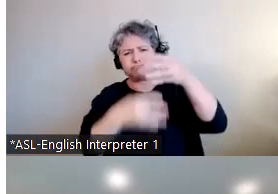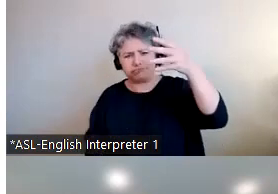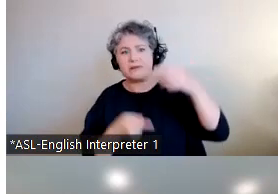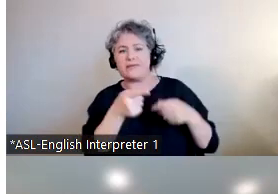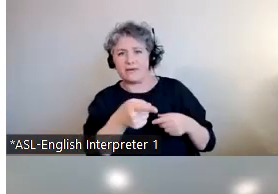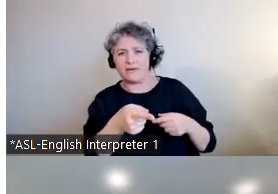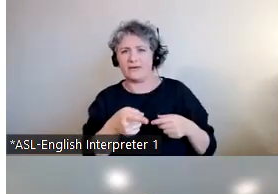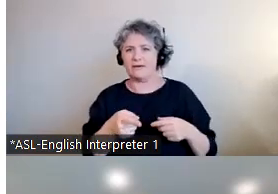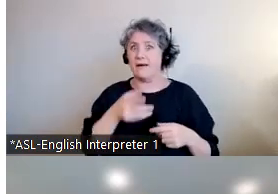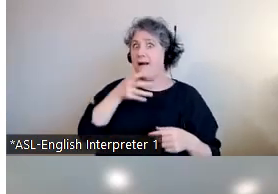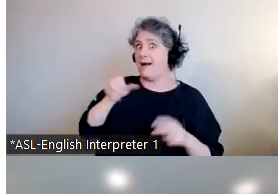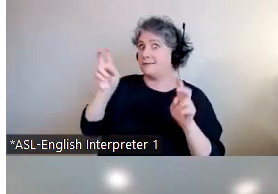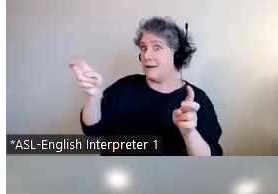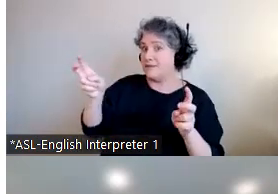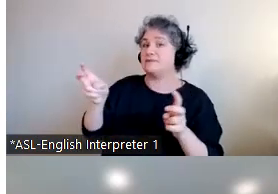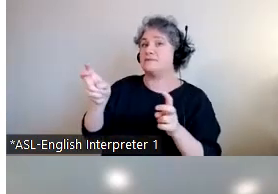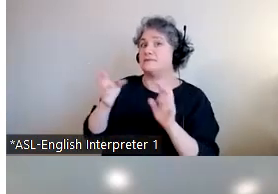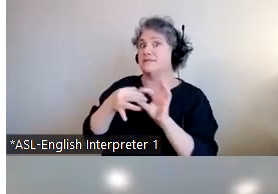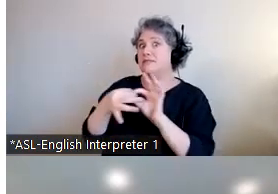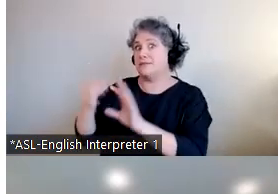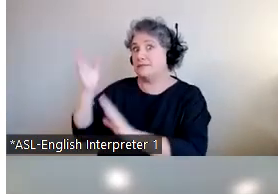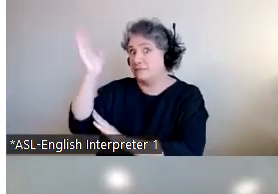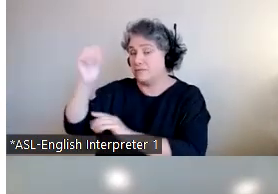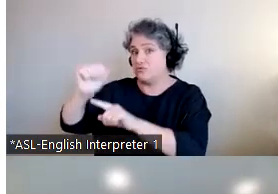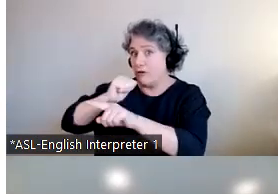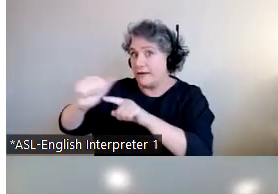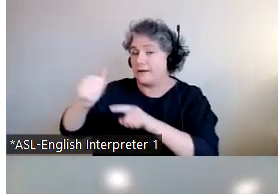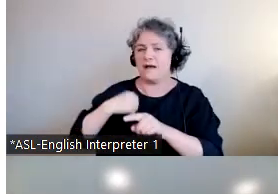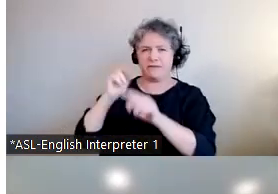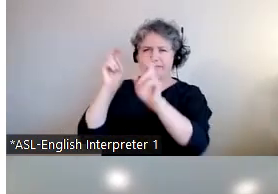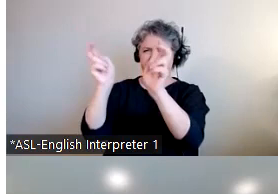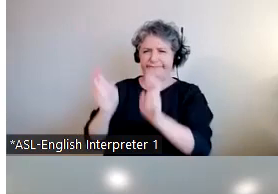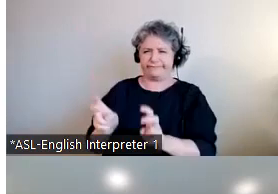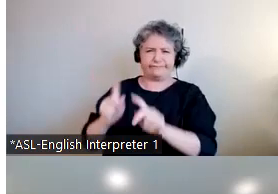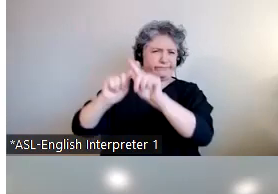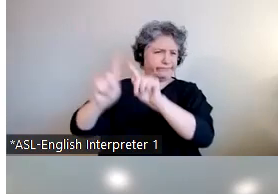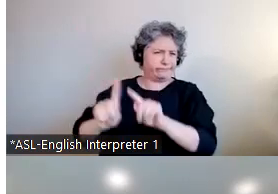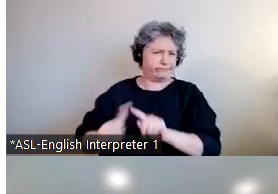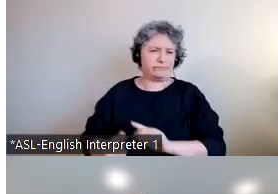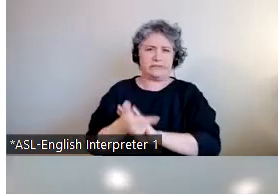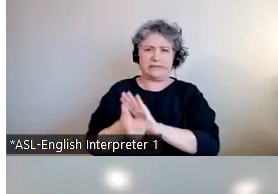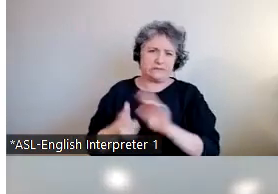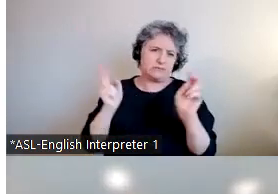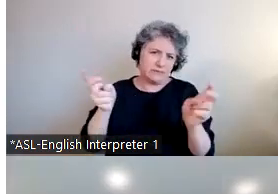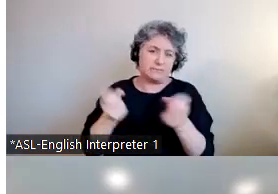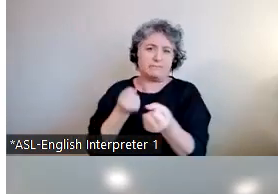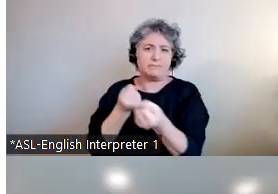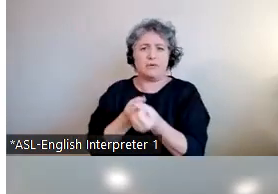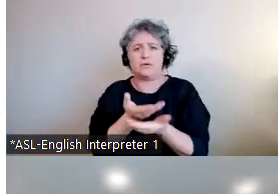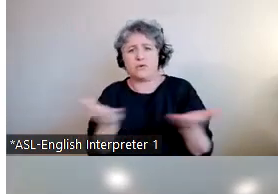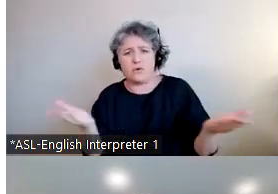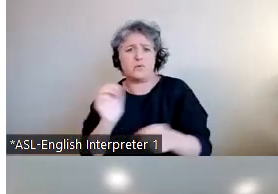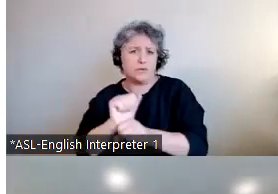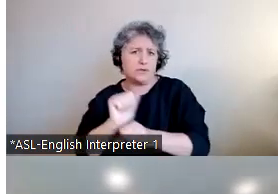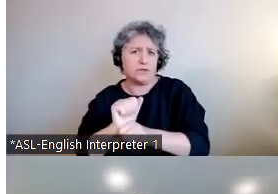Hot Legal Topics series. These are webinar trainings on a variety of legal topics that will support you in your work